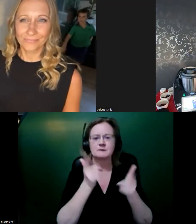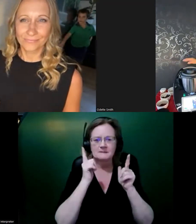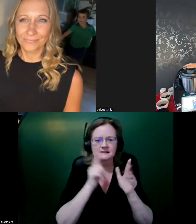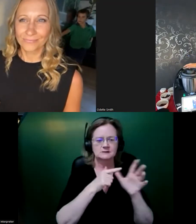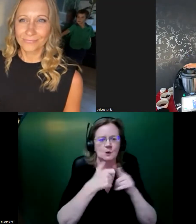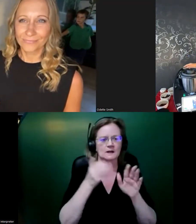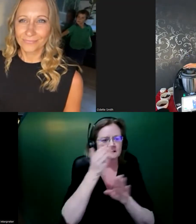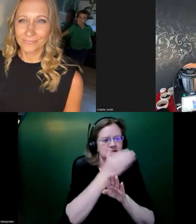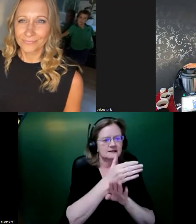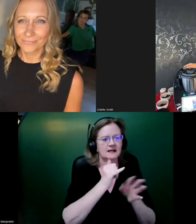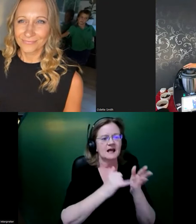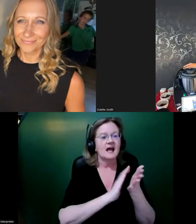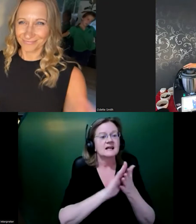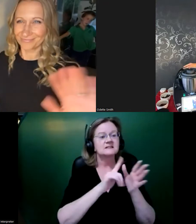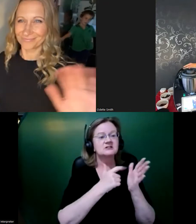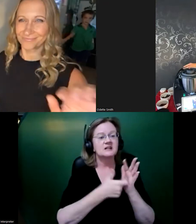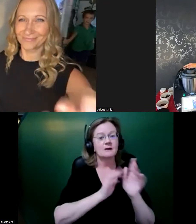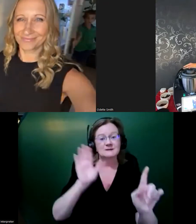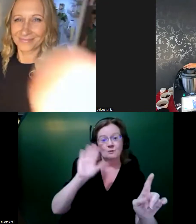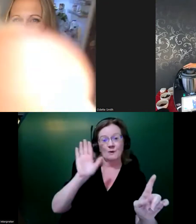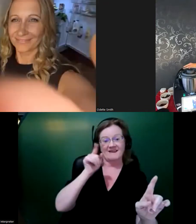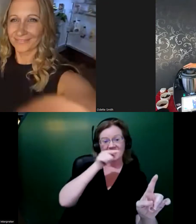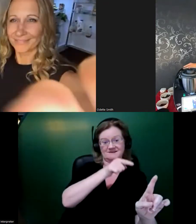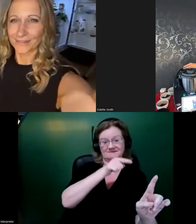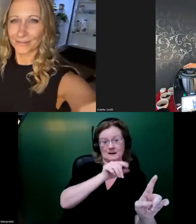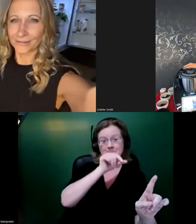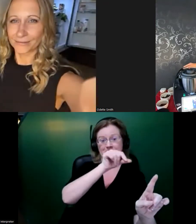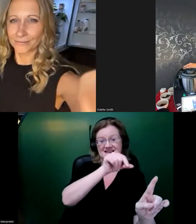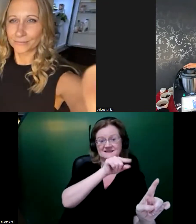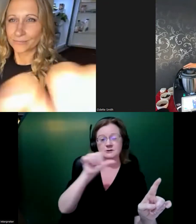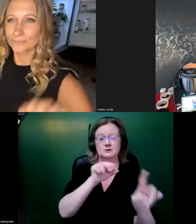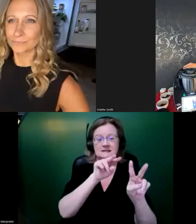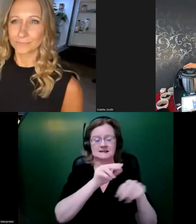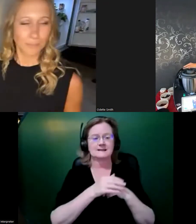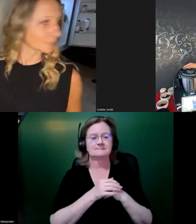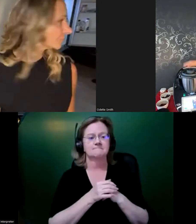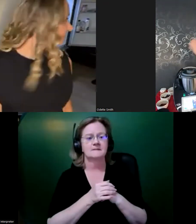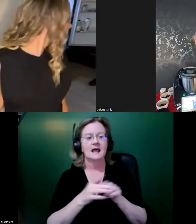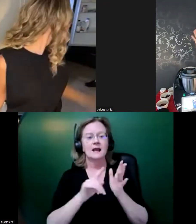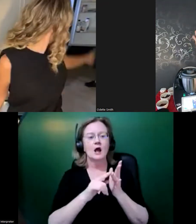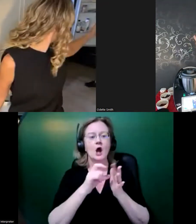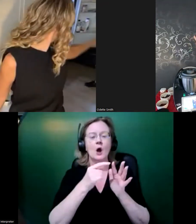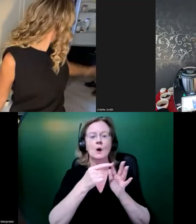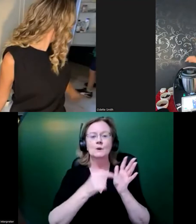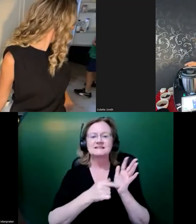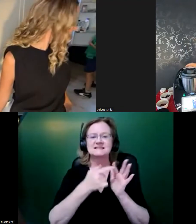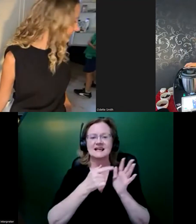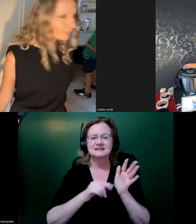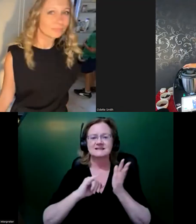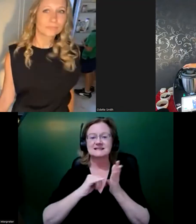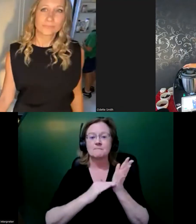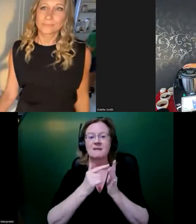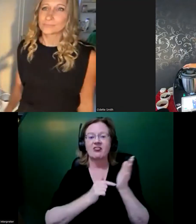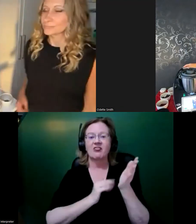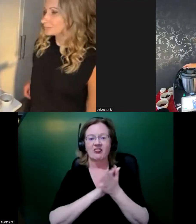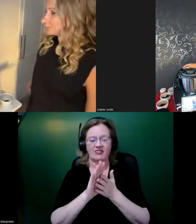Elliott, who is waving there and is pinned there for you, so you should be able to see her, and Odette Smith, and they have the pleasure of being